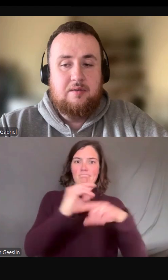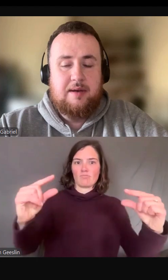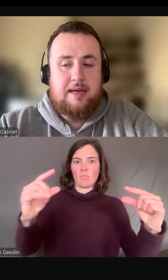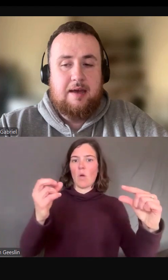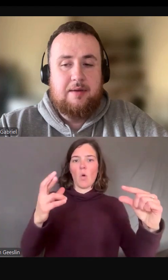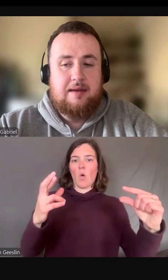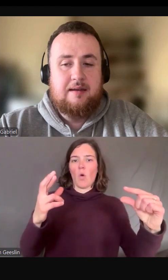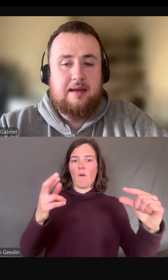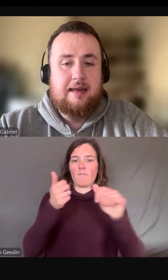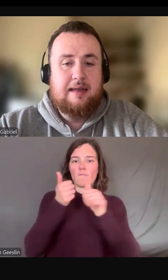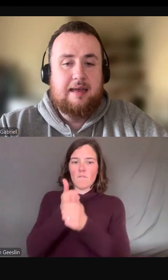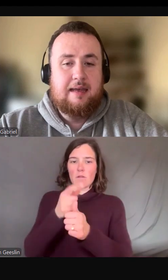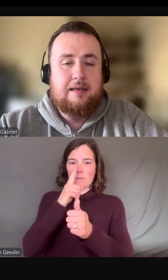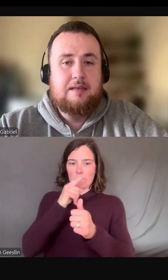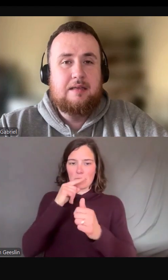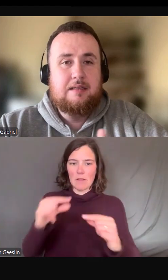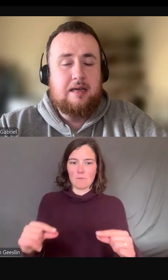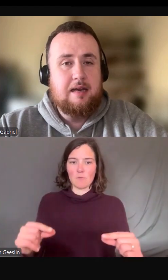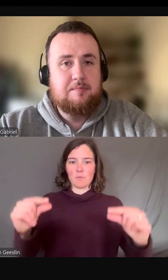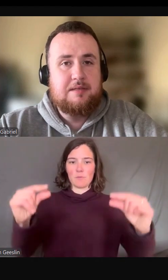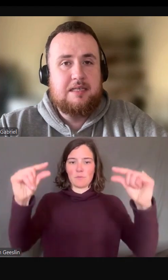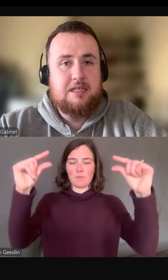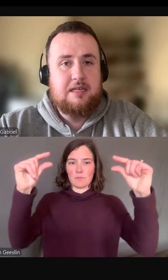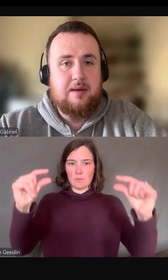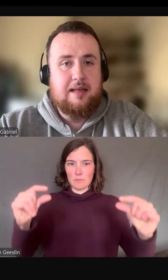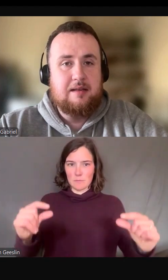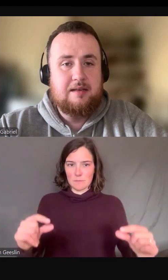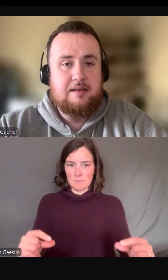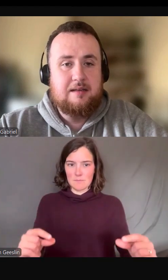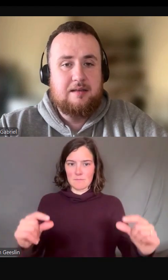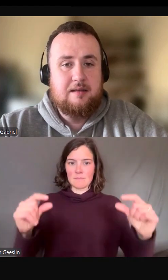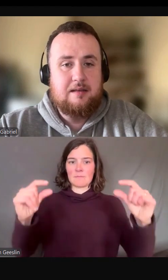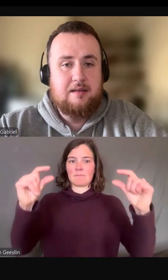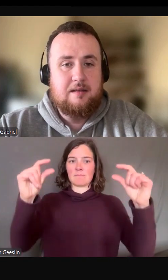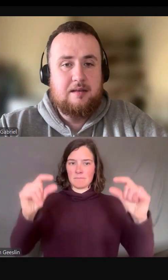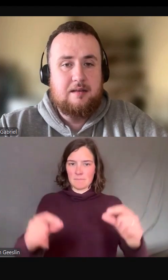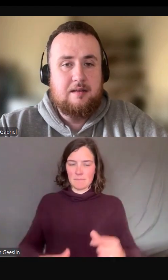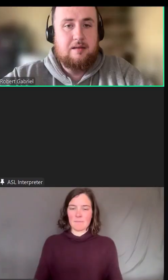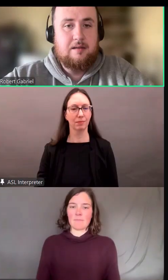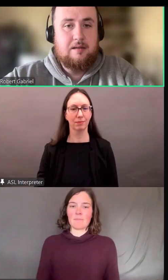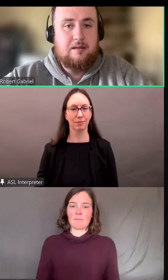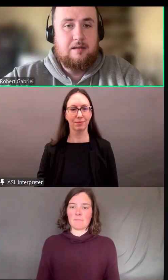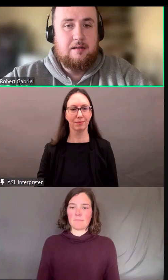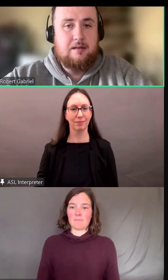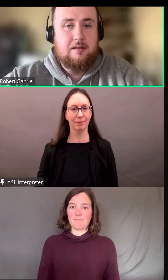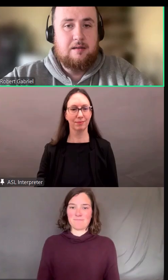Or we can have it at a solid position as well.